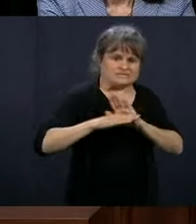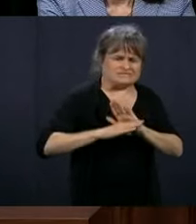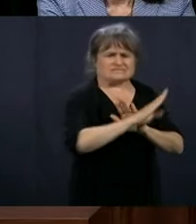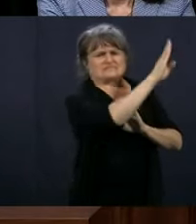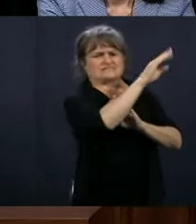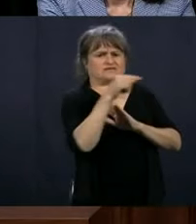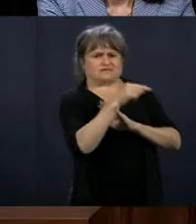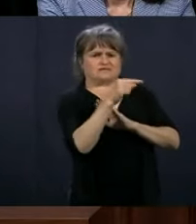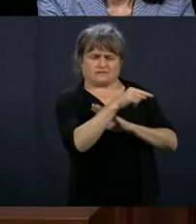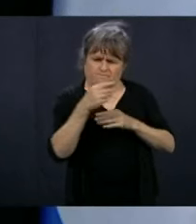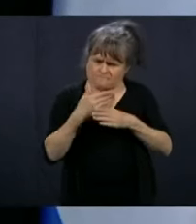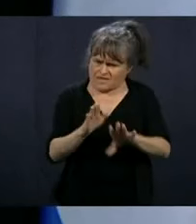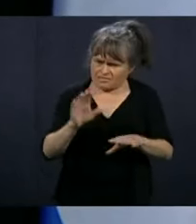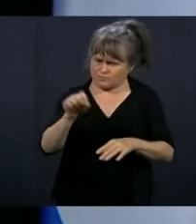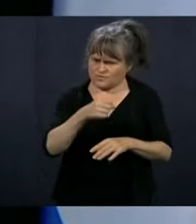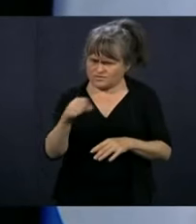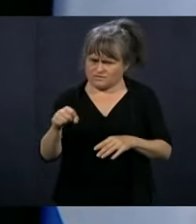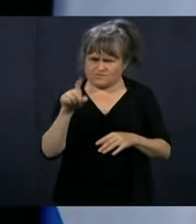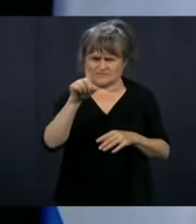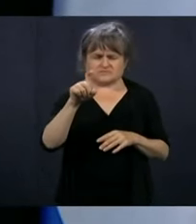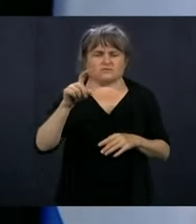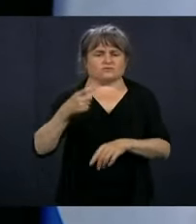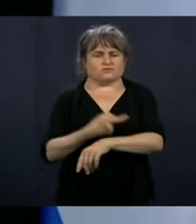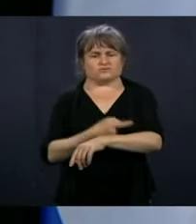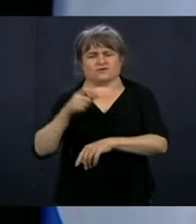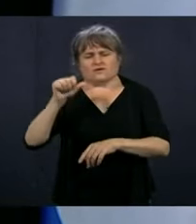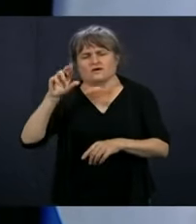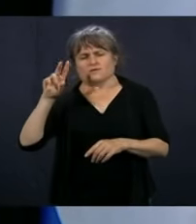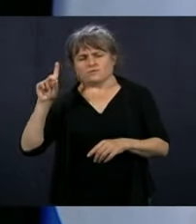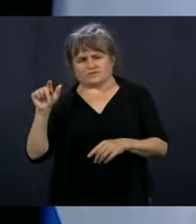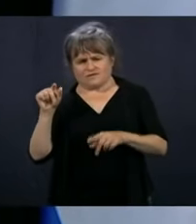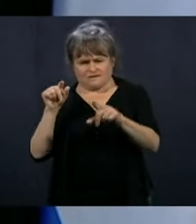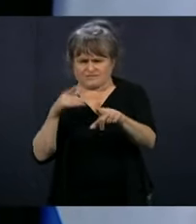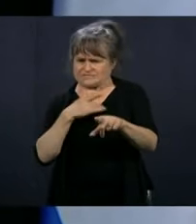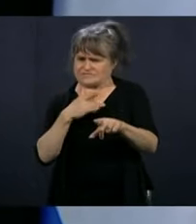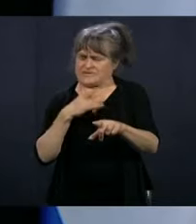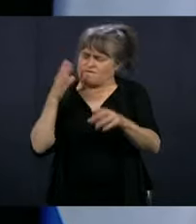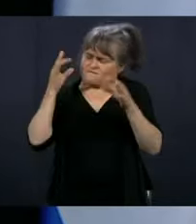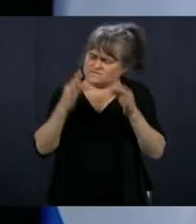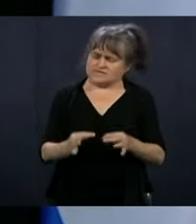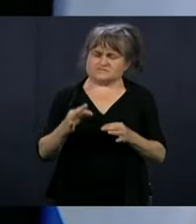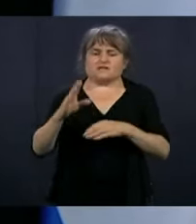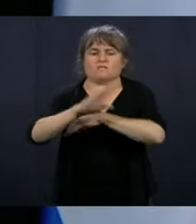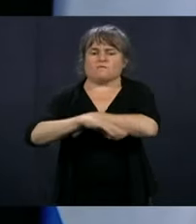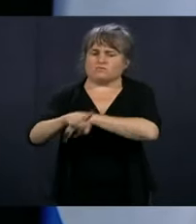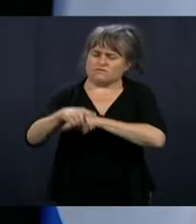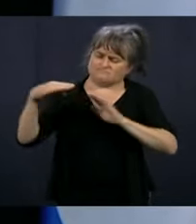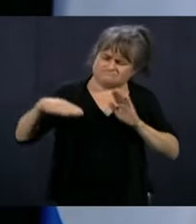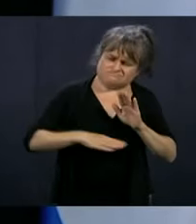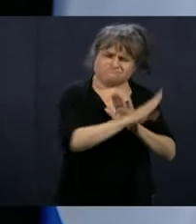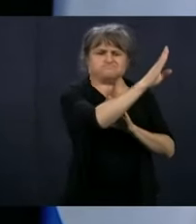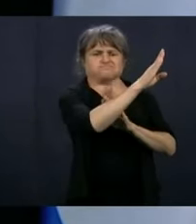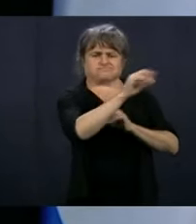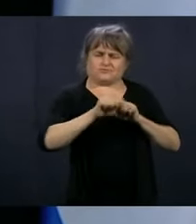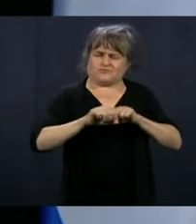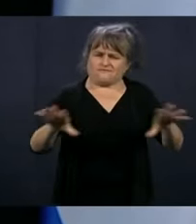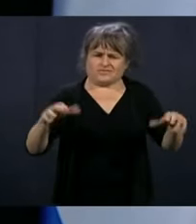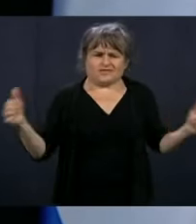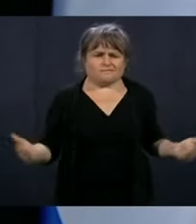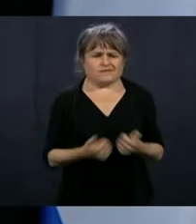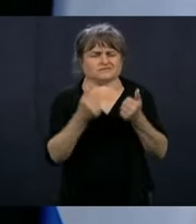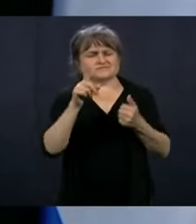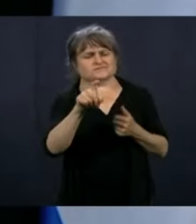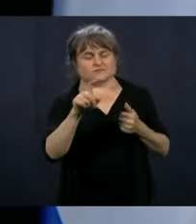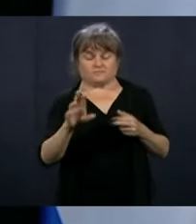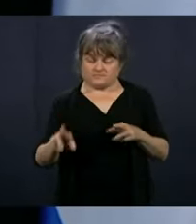with the advancement of scientific knowledge that we have, are you preparing us for a second wave for sure this fall?